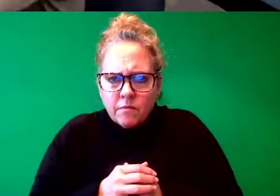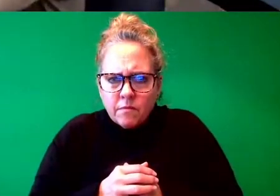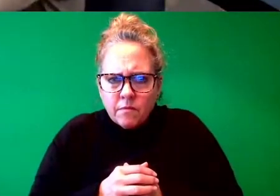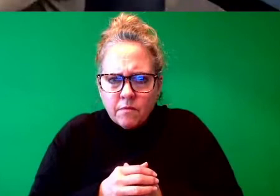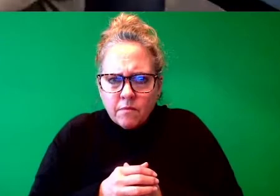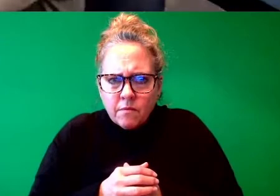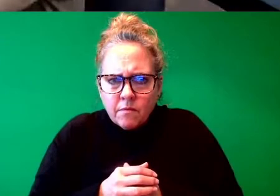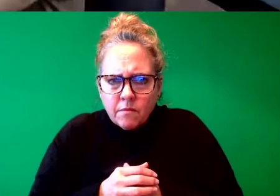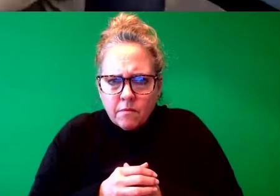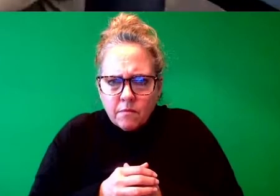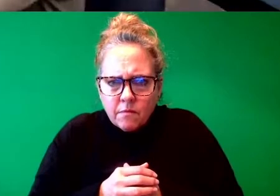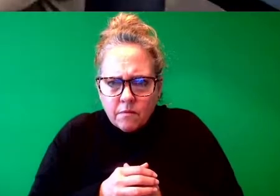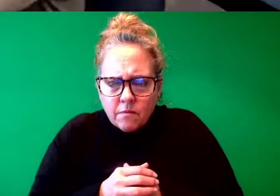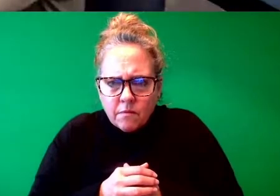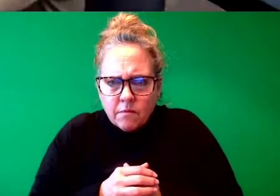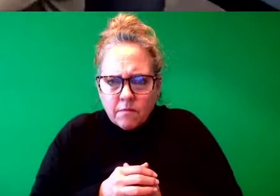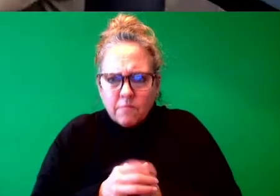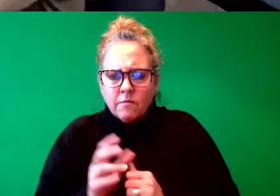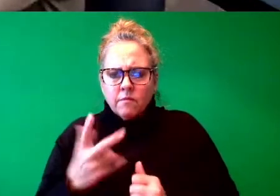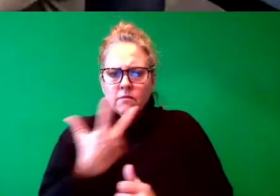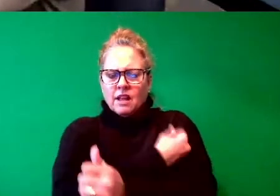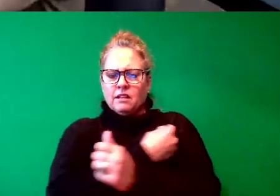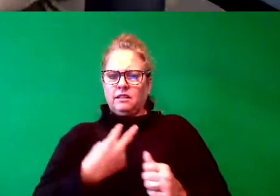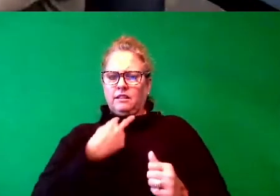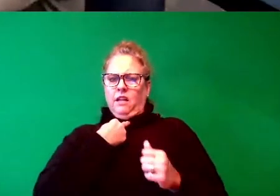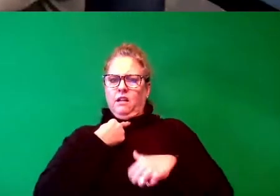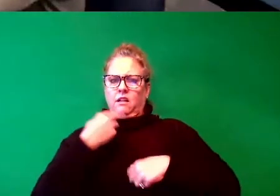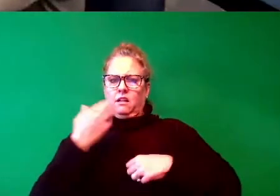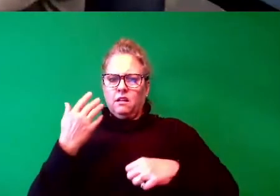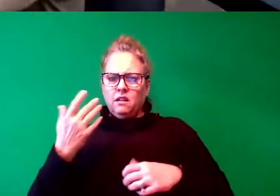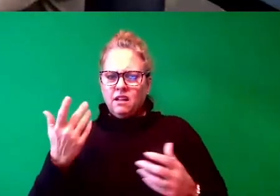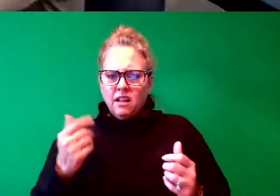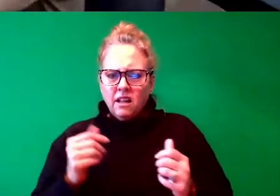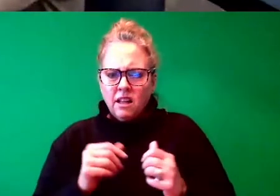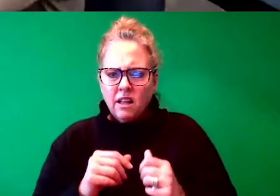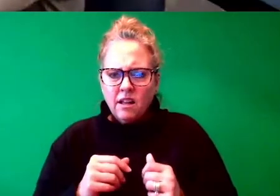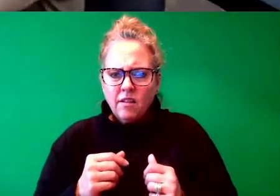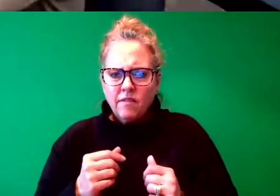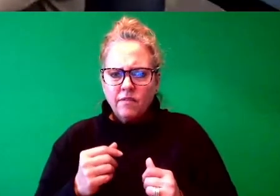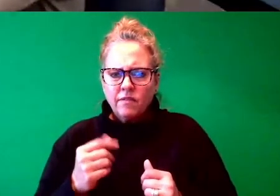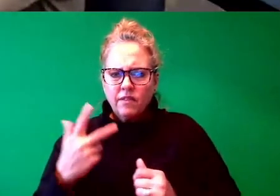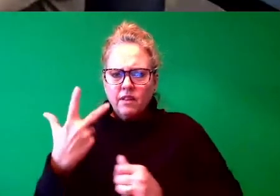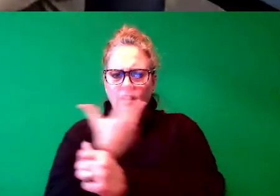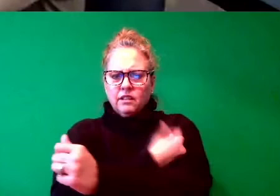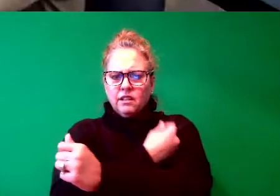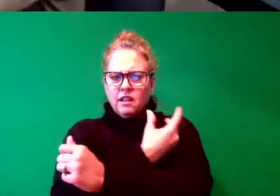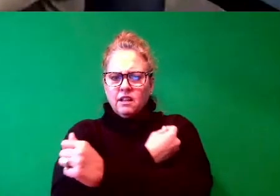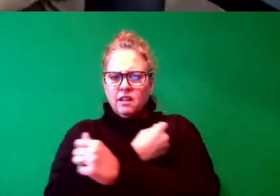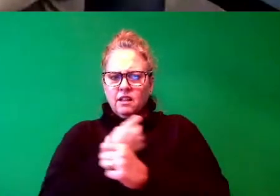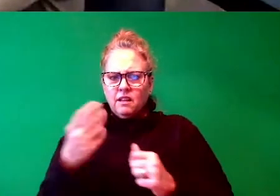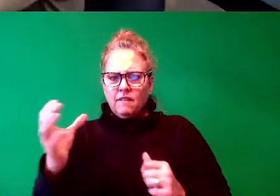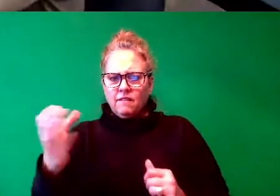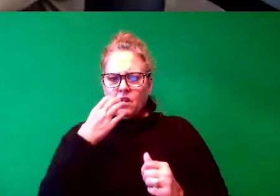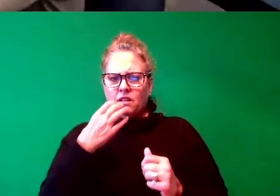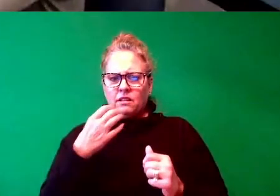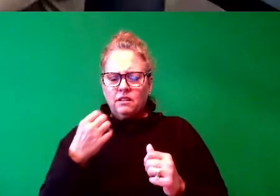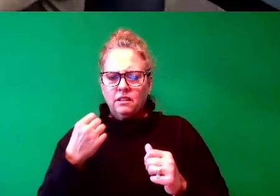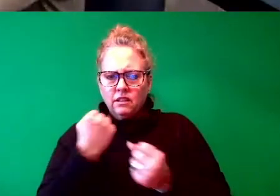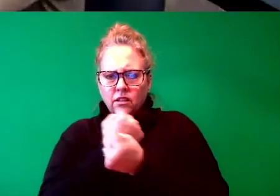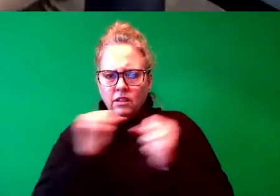them less and less likely to get the shots because they feel like it's a freedom issue at this point.